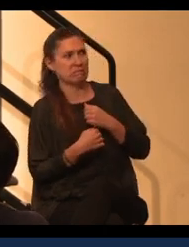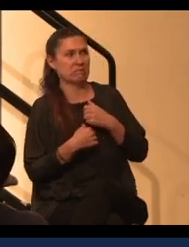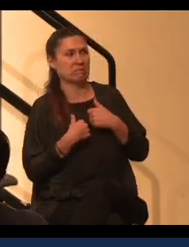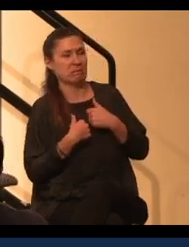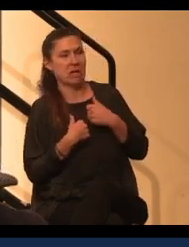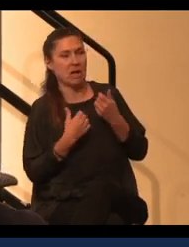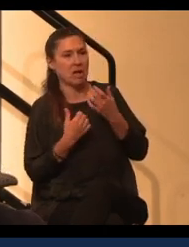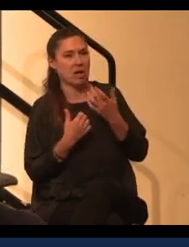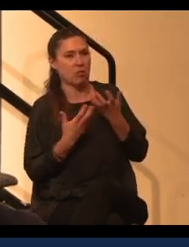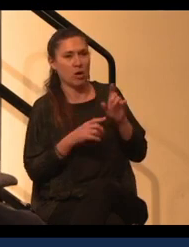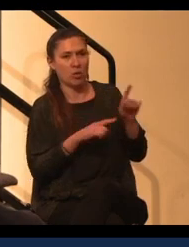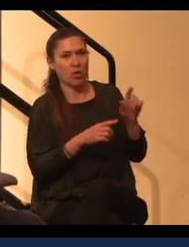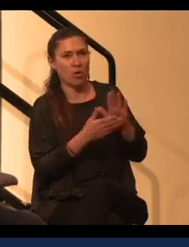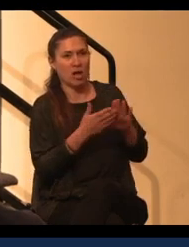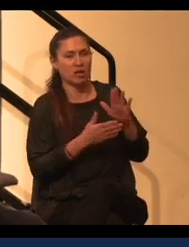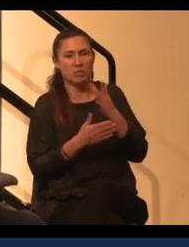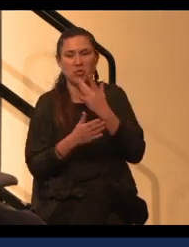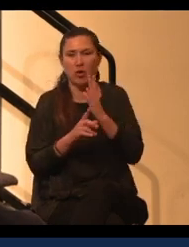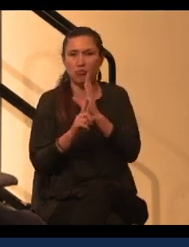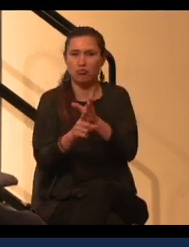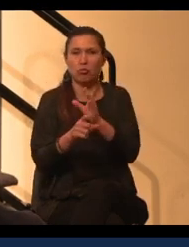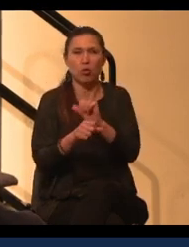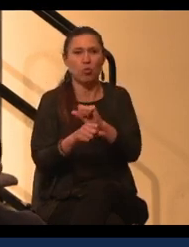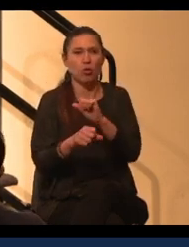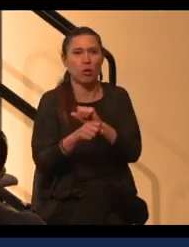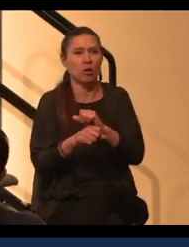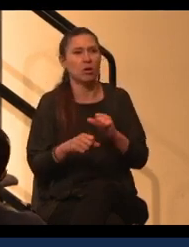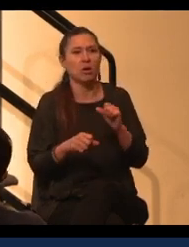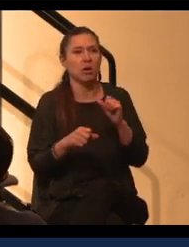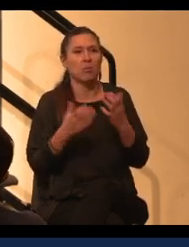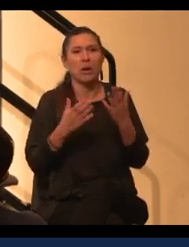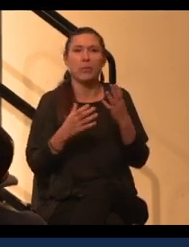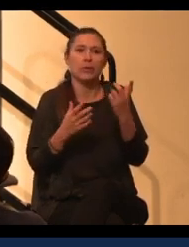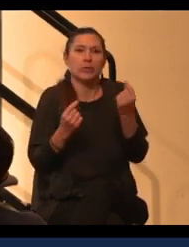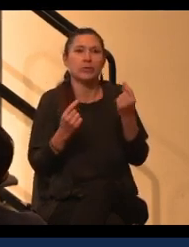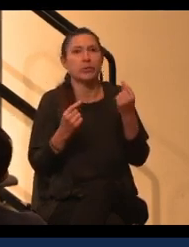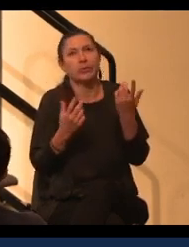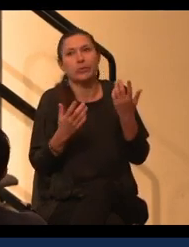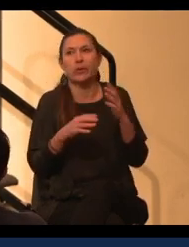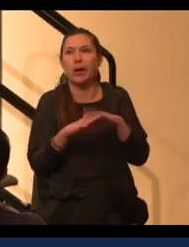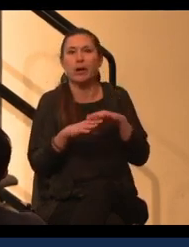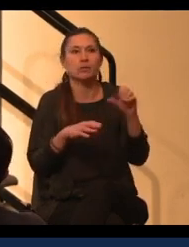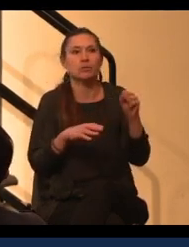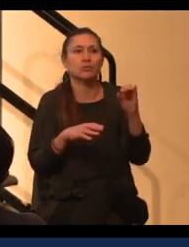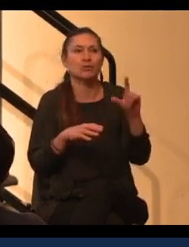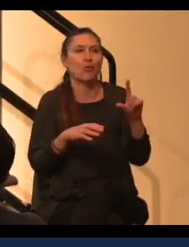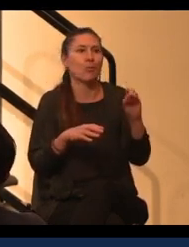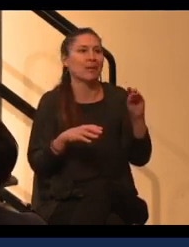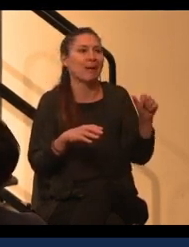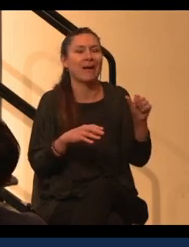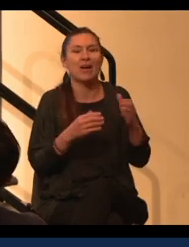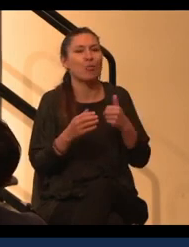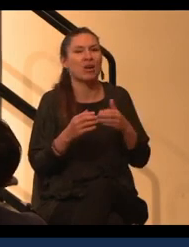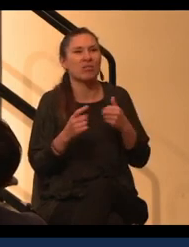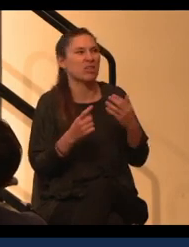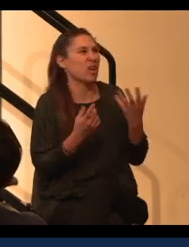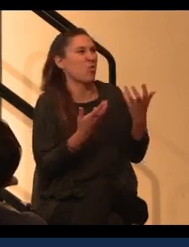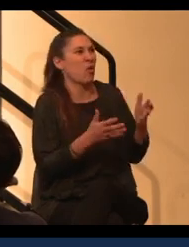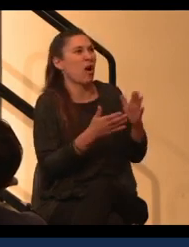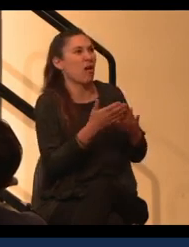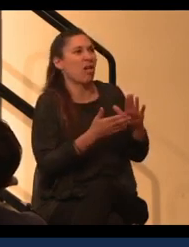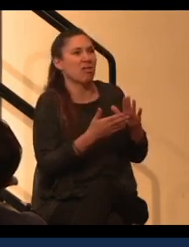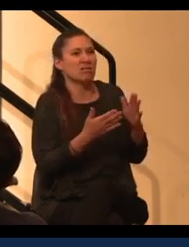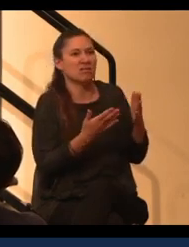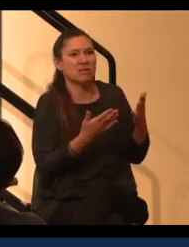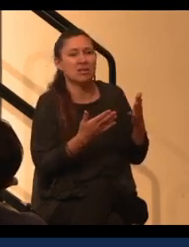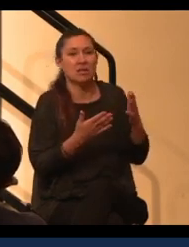They would rather go and get jobs, be a social influencer, I don't know. But regardless, the demand is declining, which then